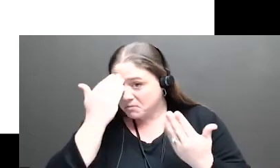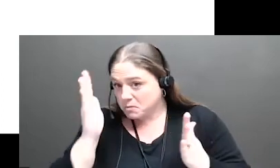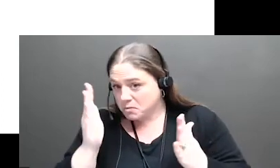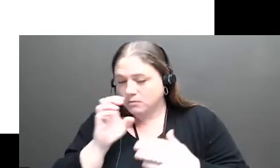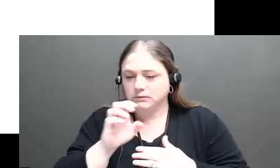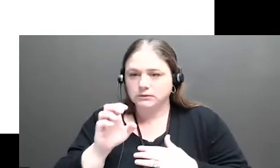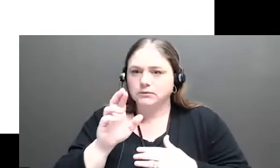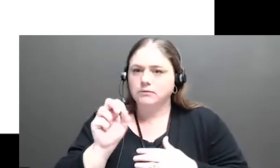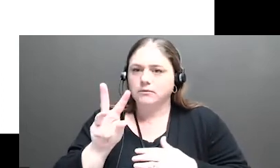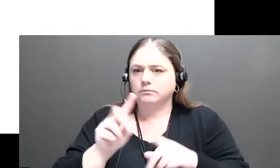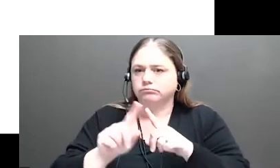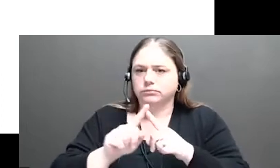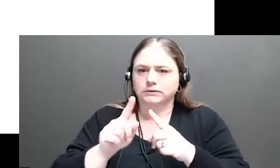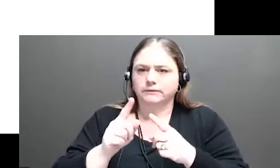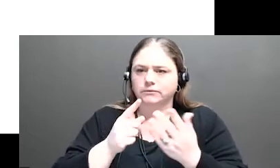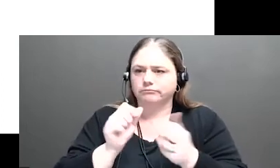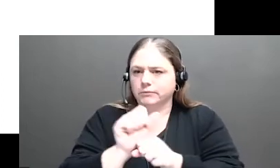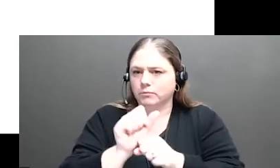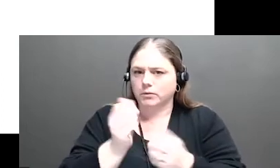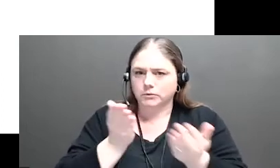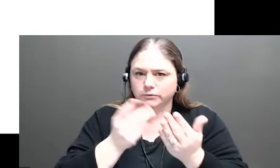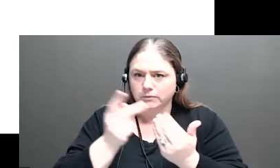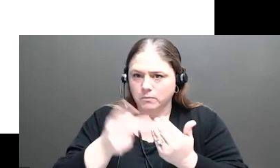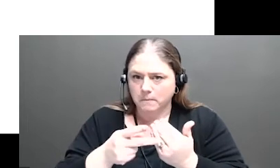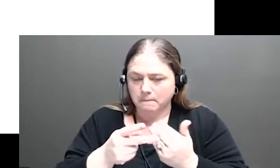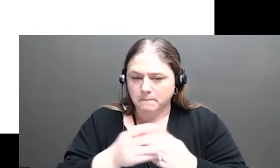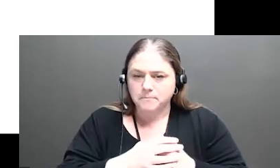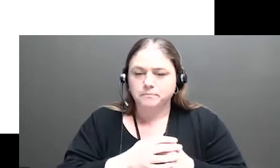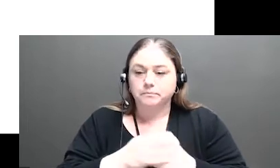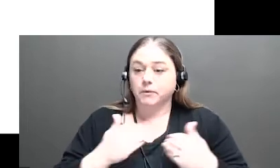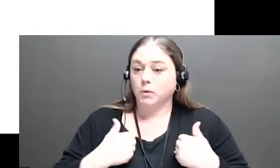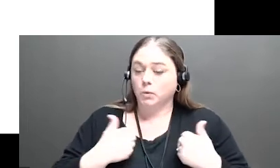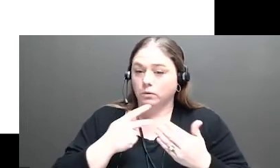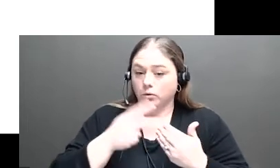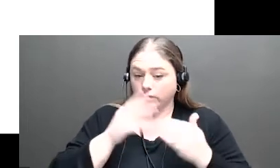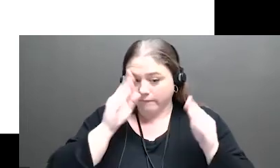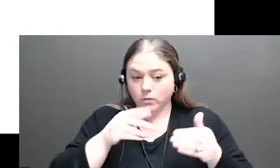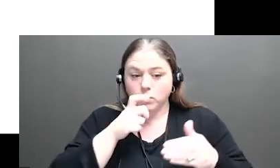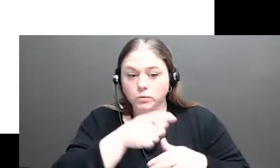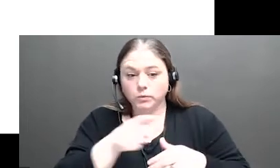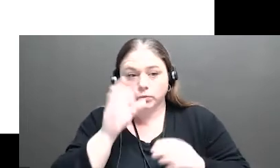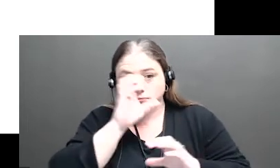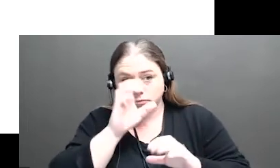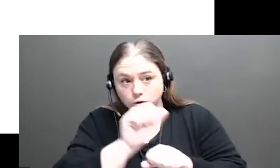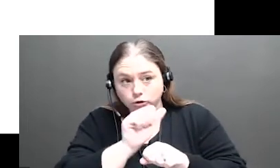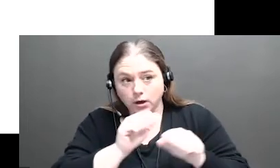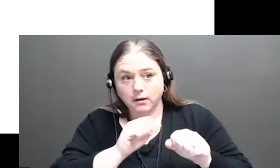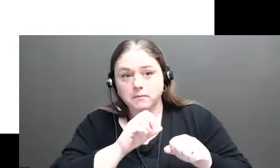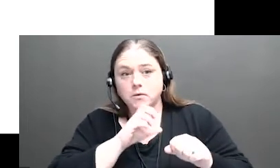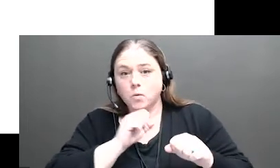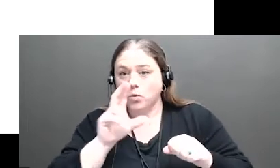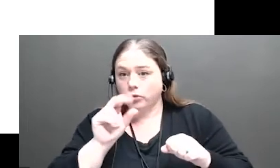employment service programs, and our youth program does focus on job seekers with disabilities who are 30 years of age and